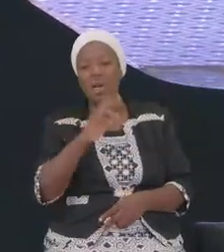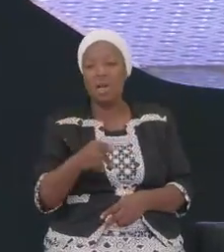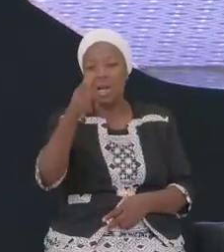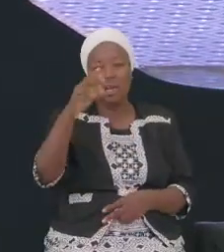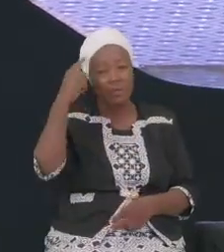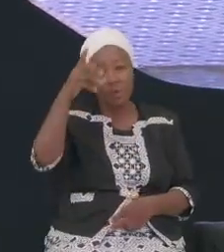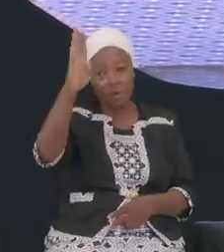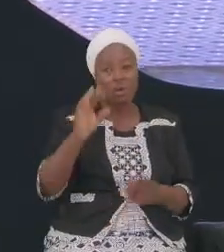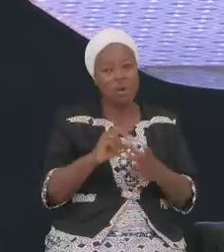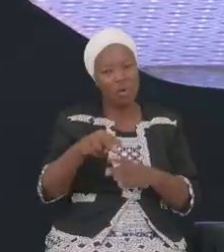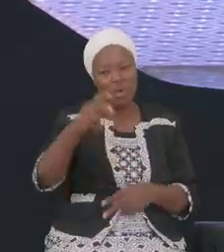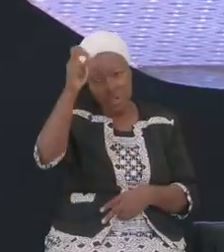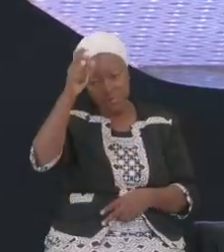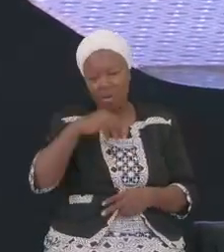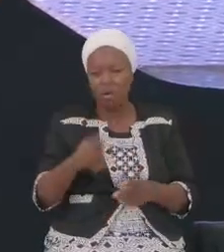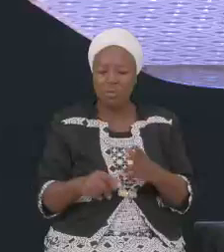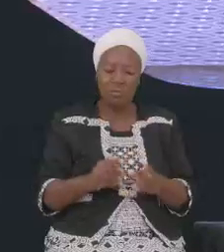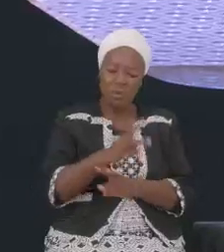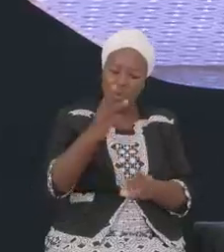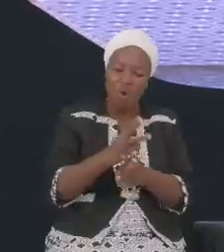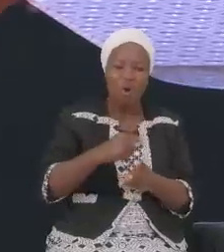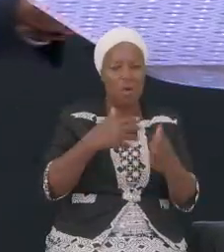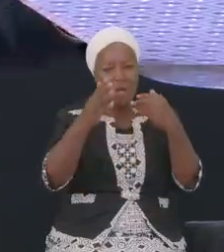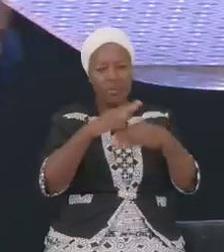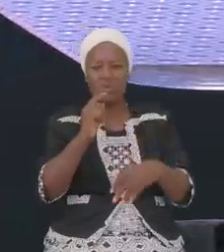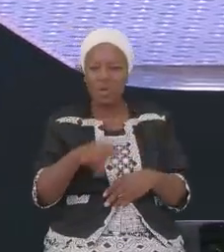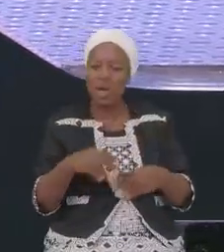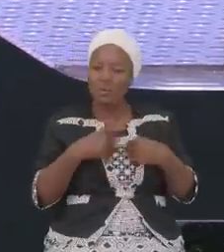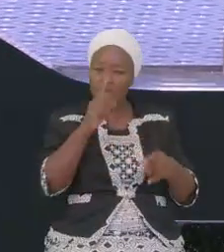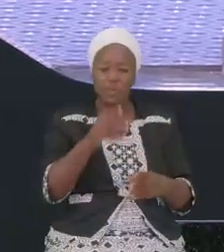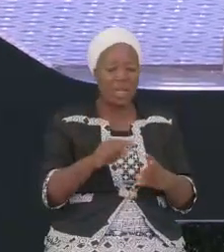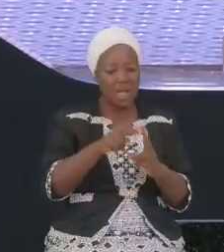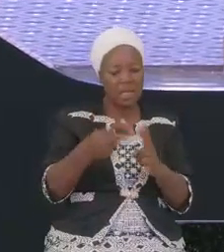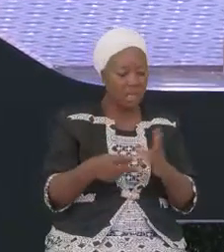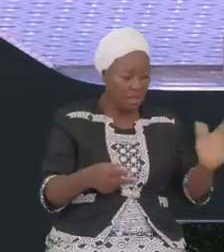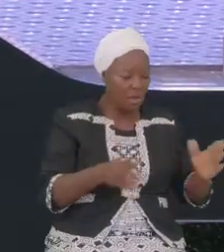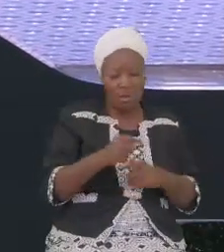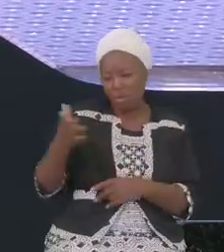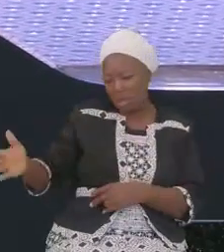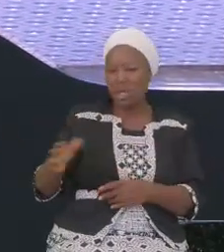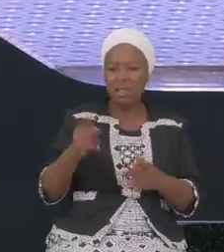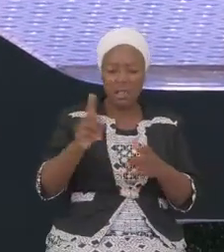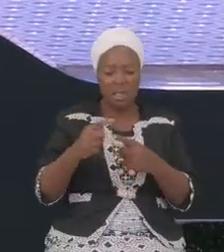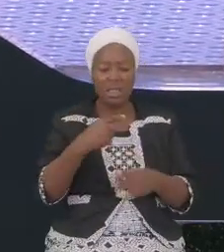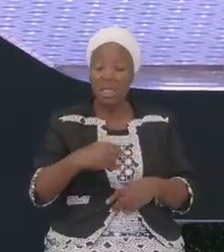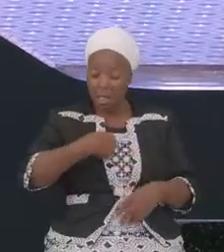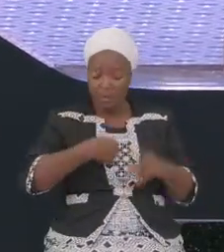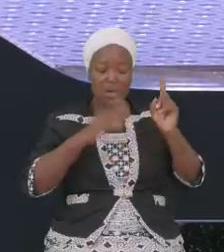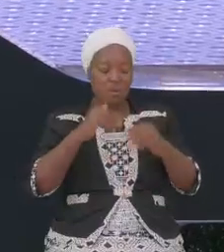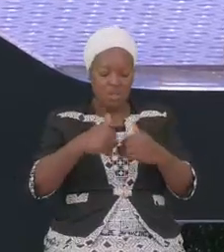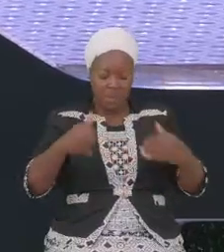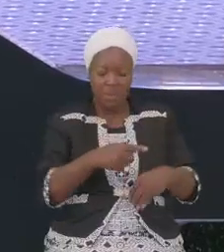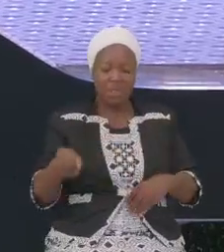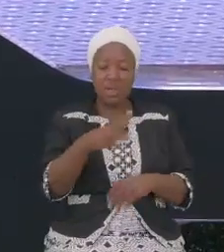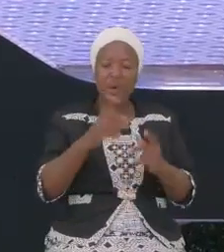nor for the world. You have to be either here or there. And he said, I'll separate them. I'll take them out. I'll